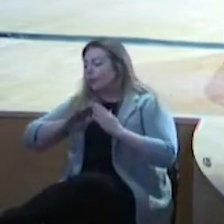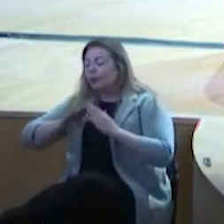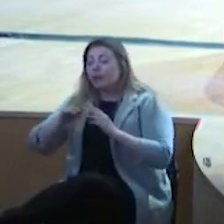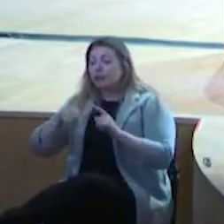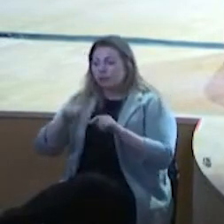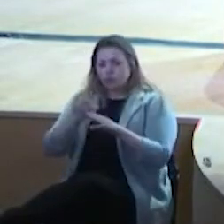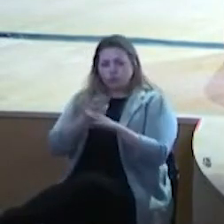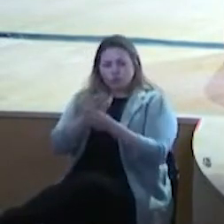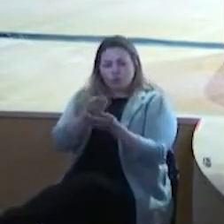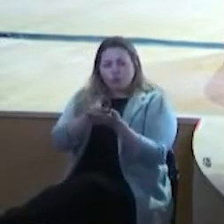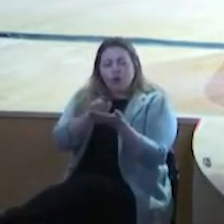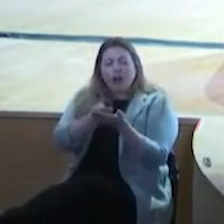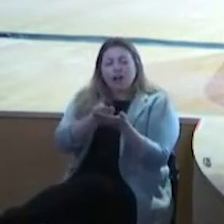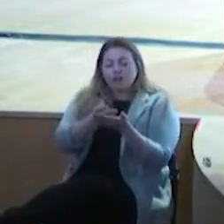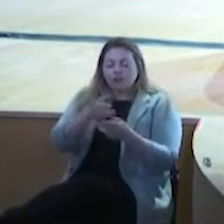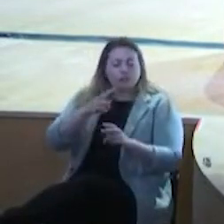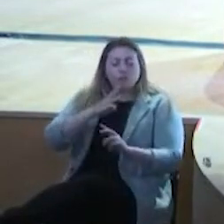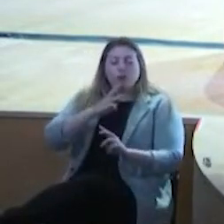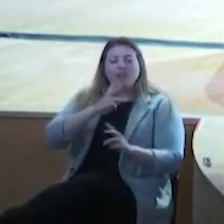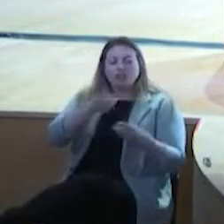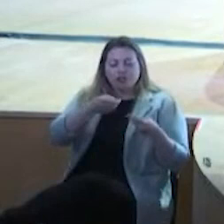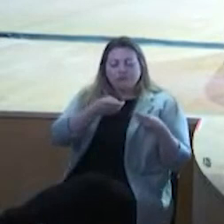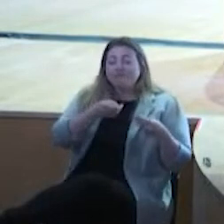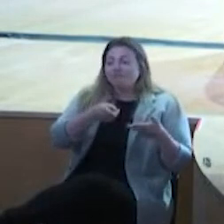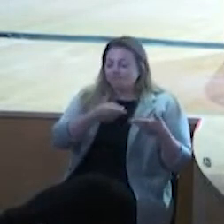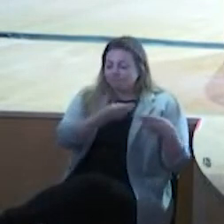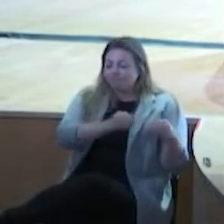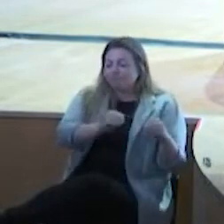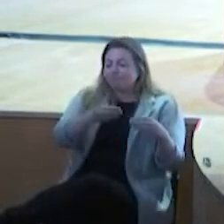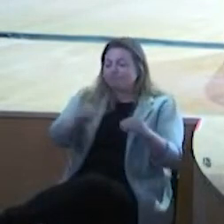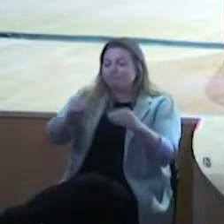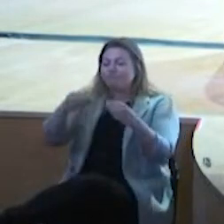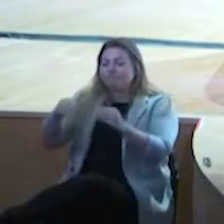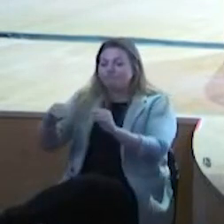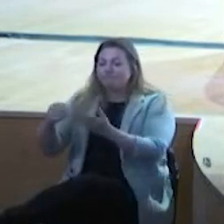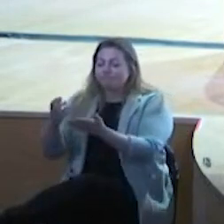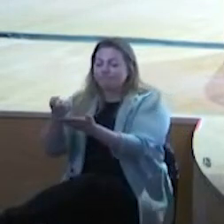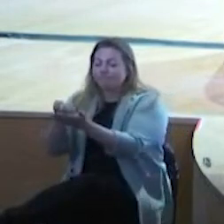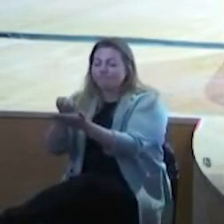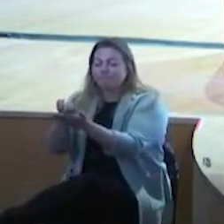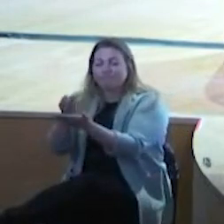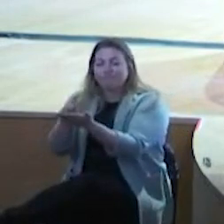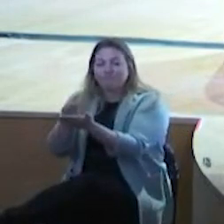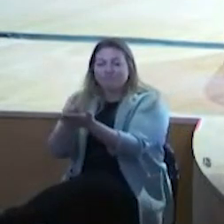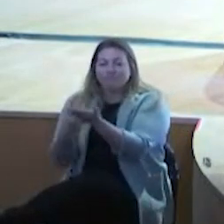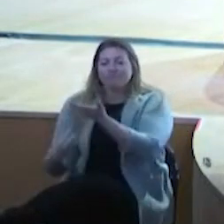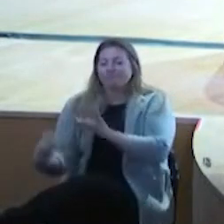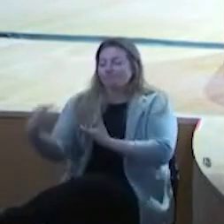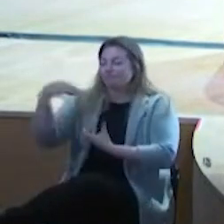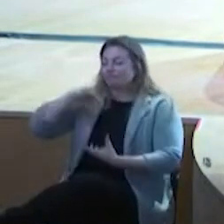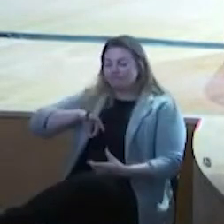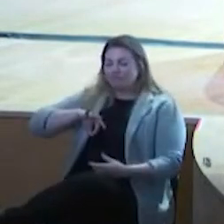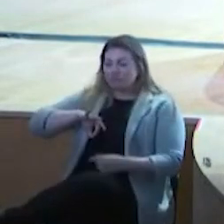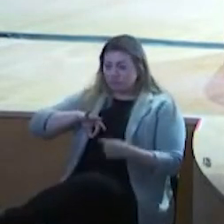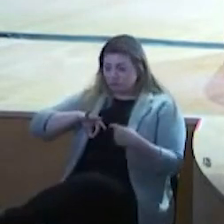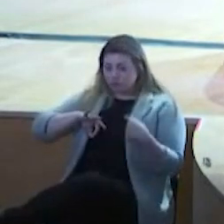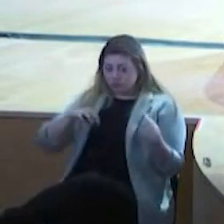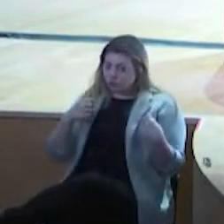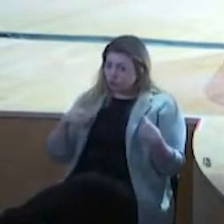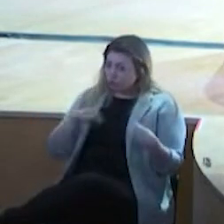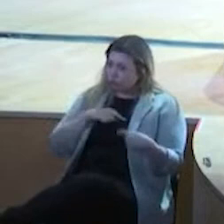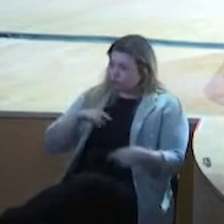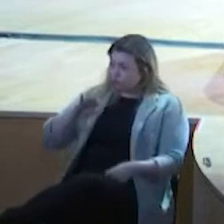water and sell the water, so it's an economic benefit to them. And it is to us